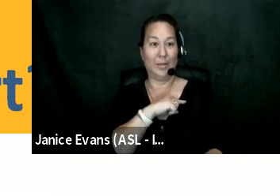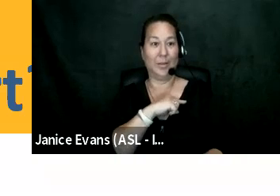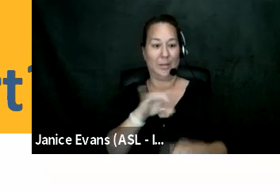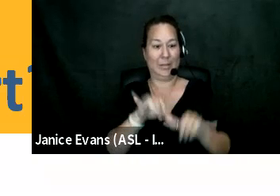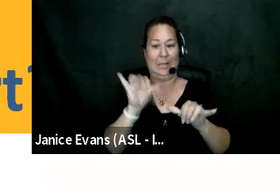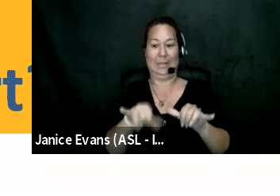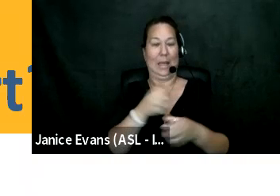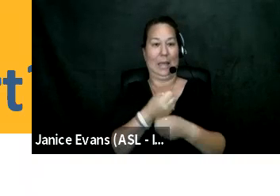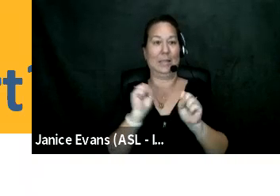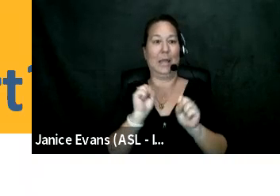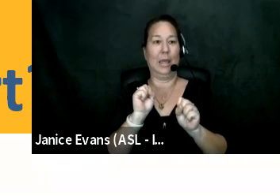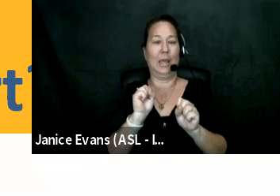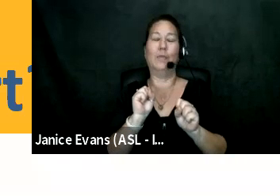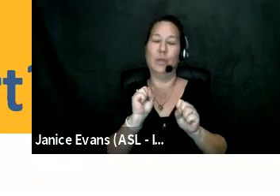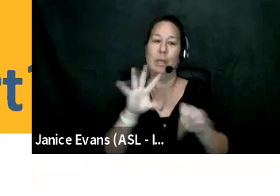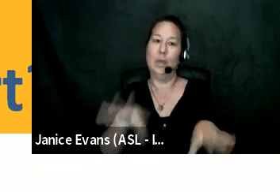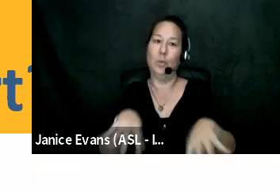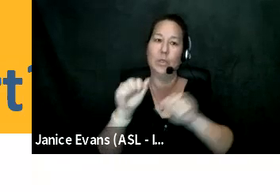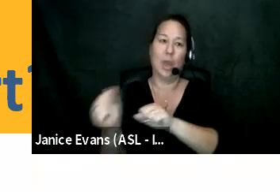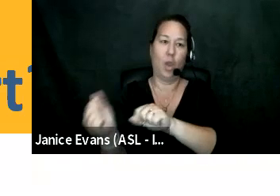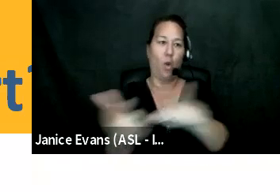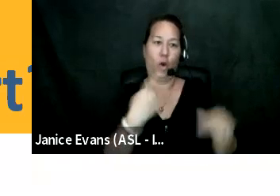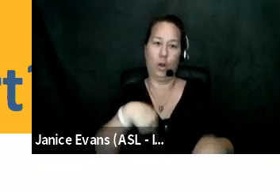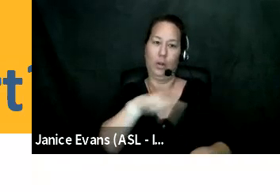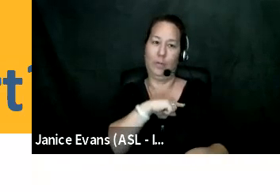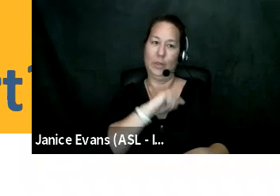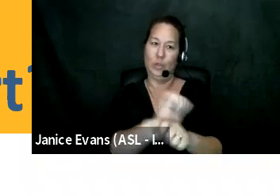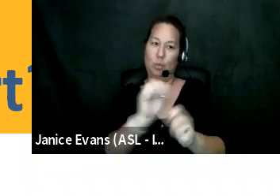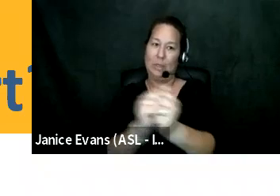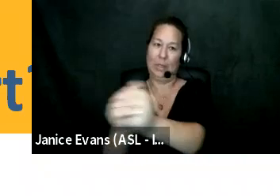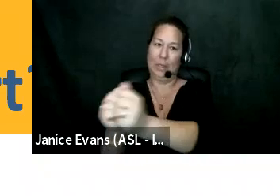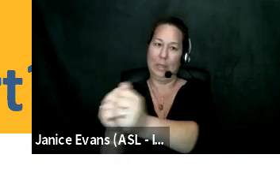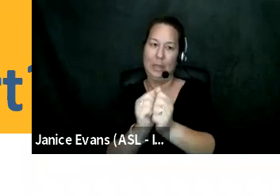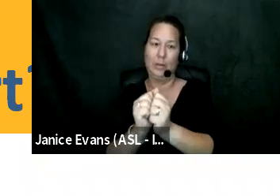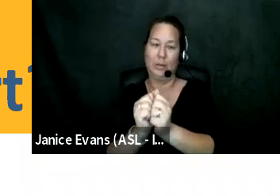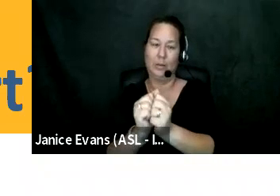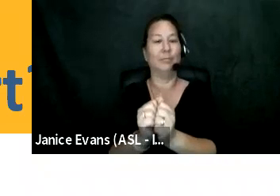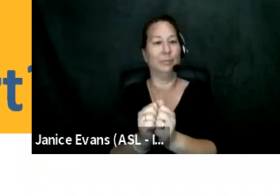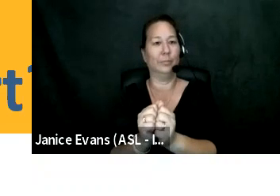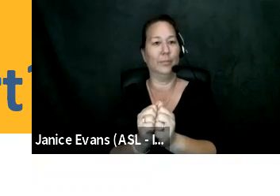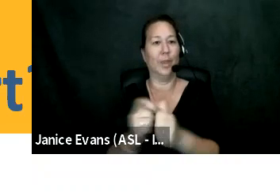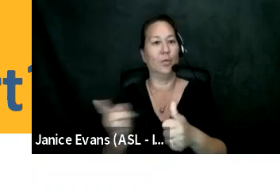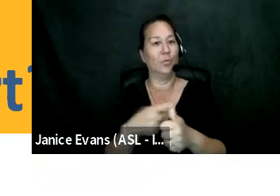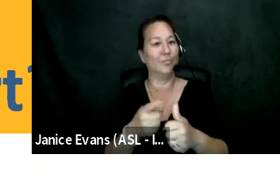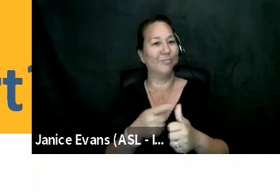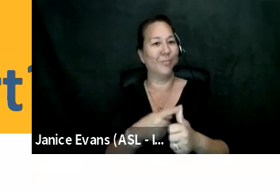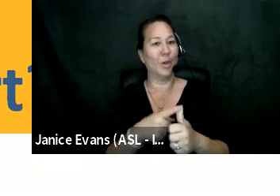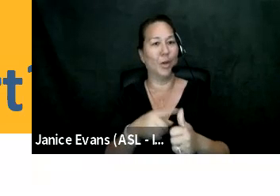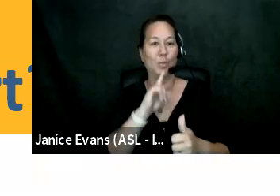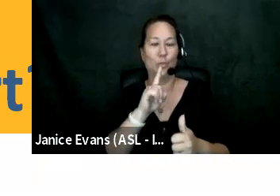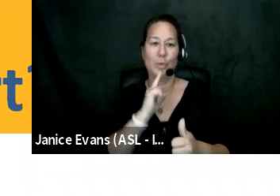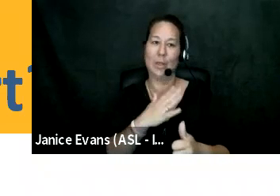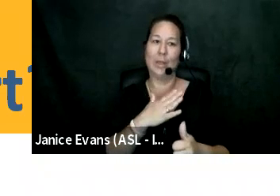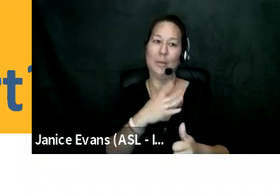a role to play in this. Being courteous and wearing a face mask, if asked,